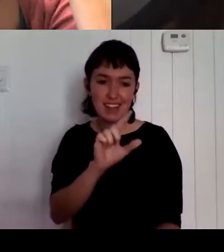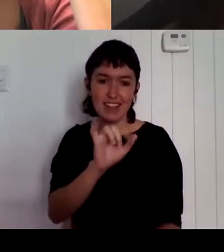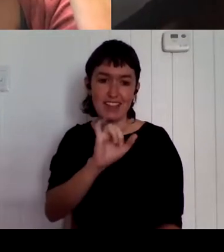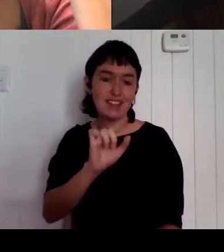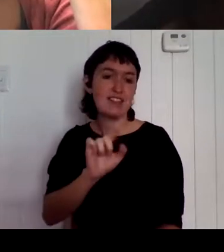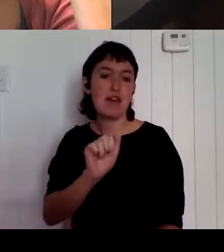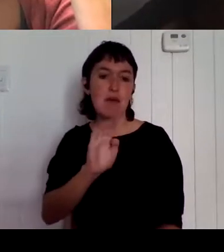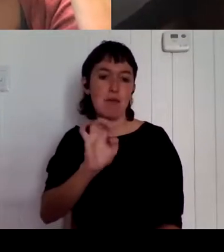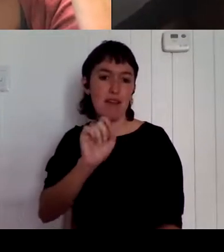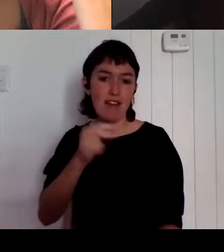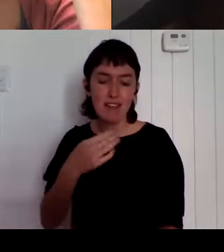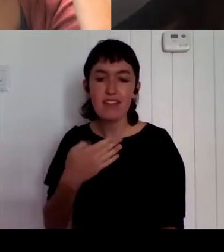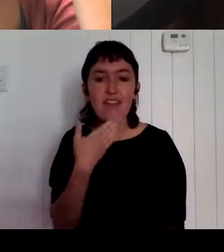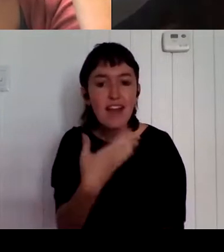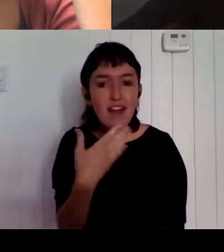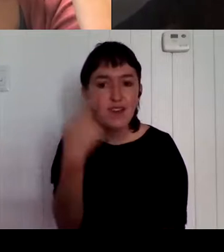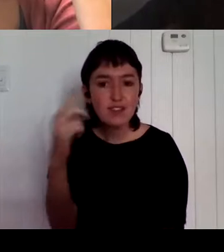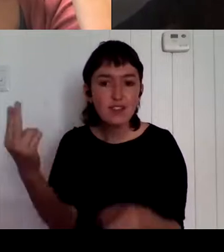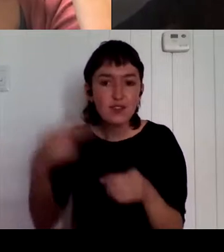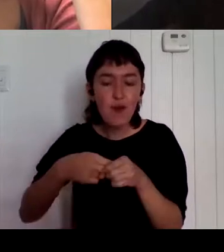to share your knowledge today all about jellyfish.